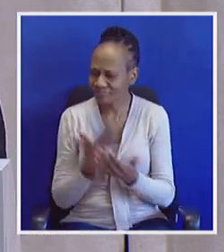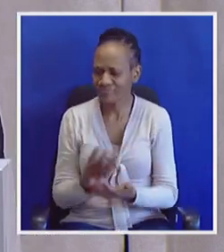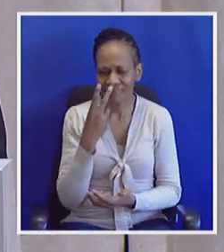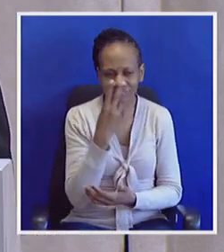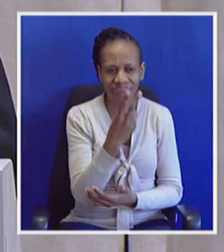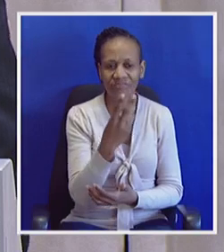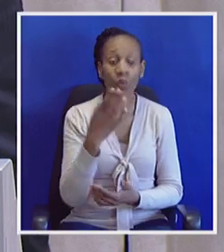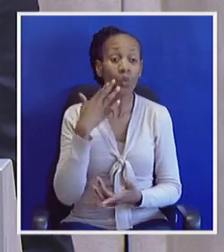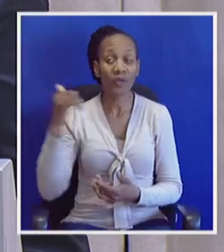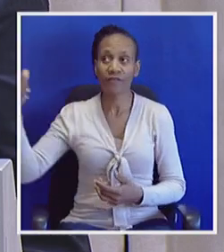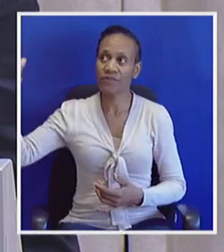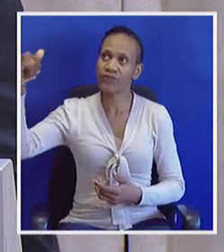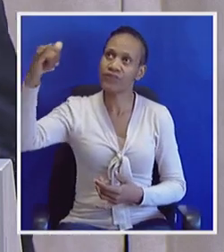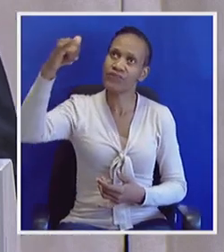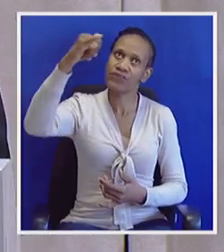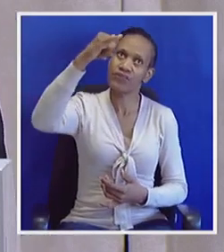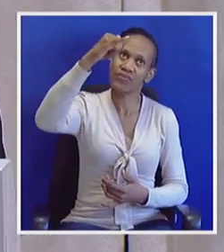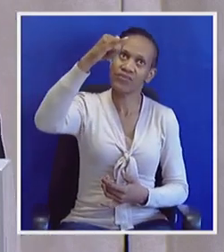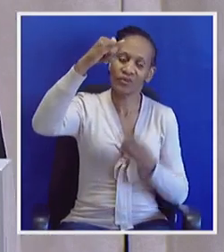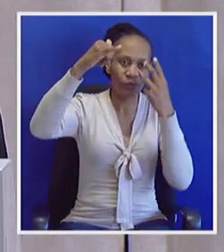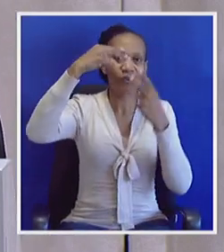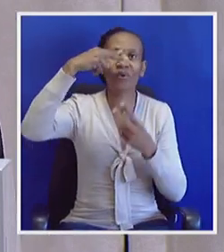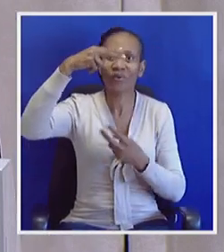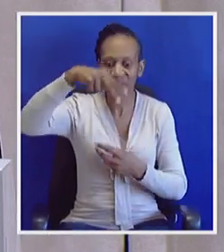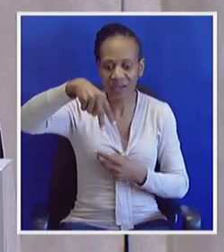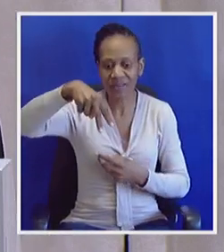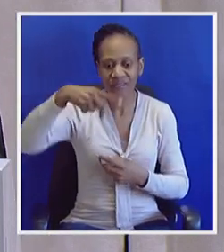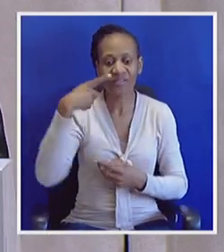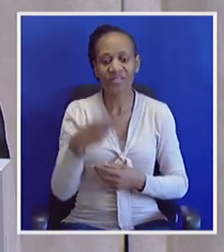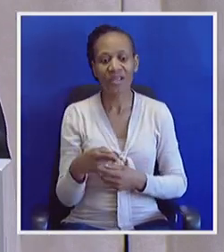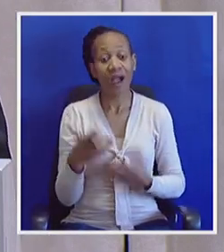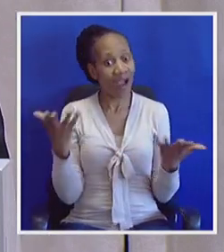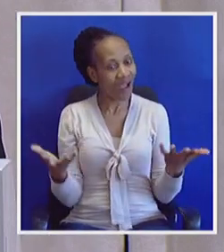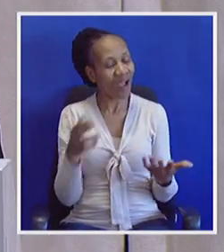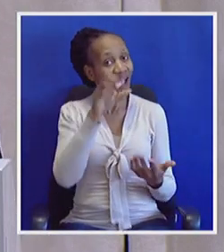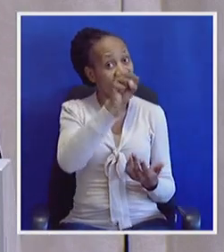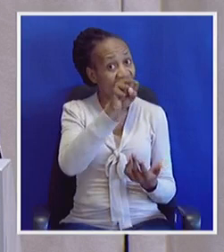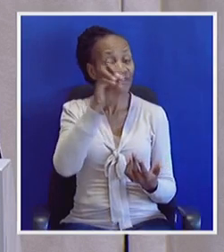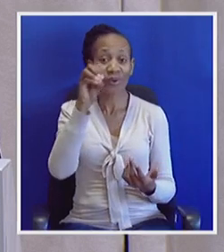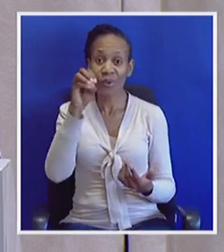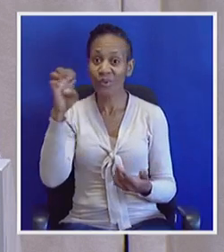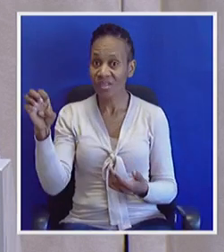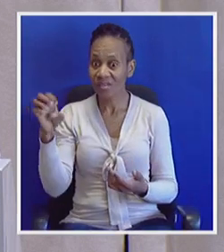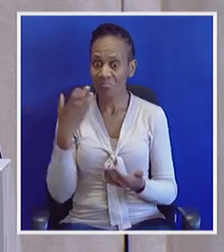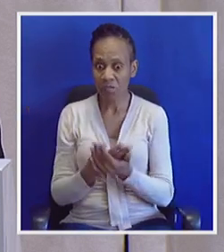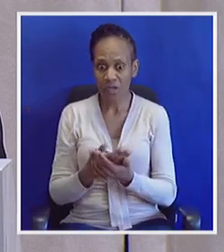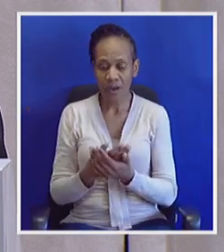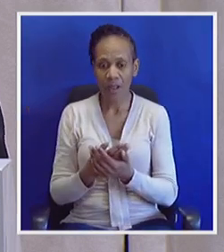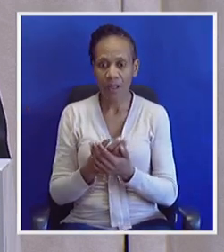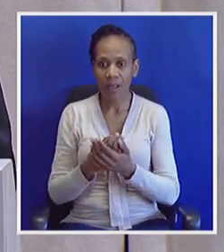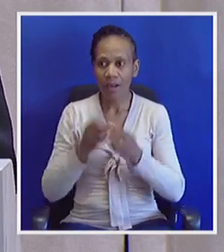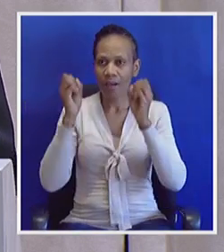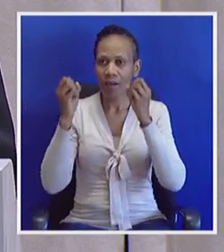as you're flying, to see how a state-owned enterprise is able to keep the lights on